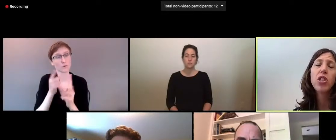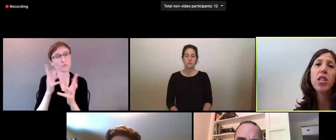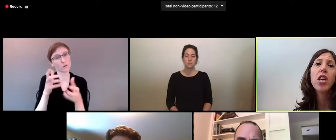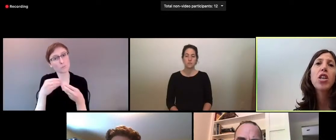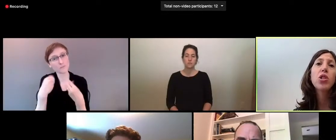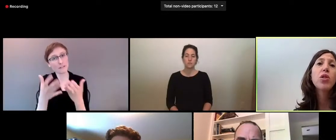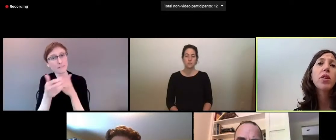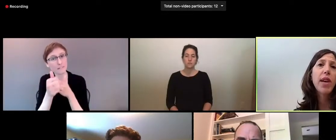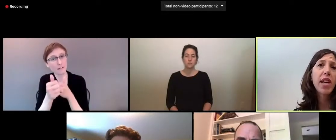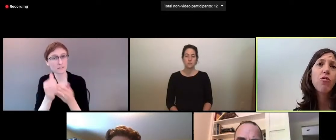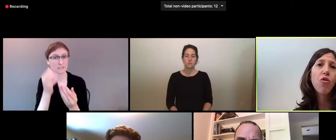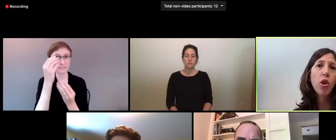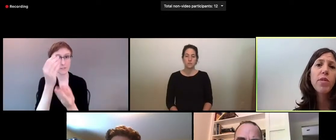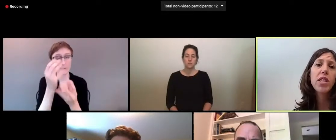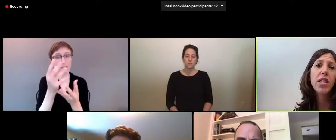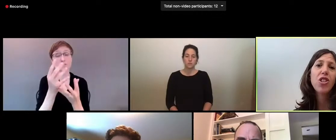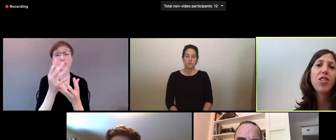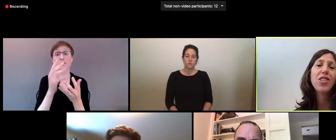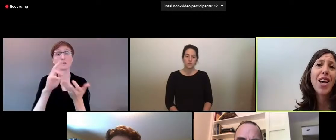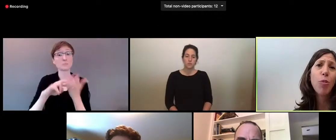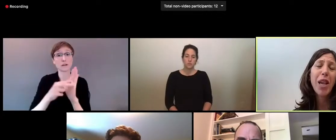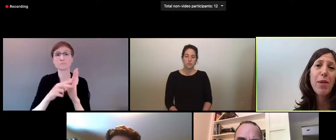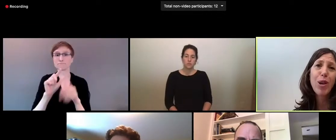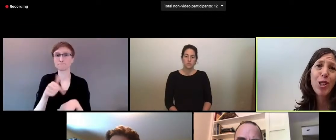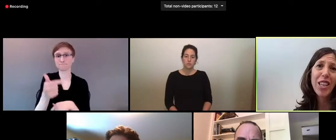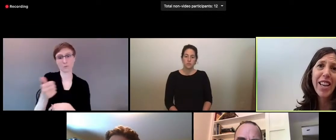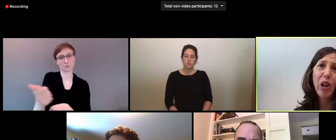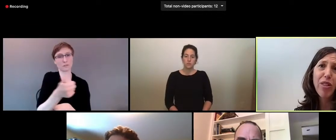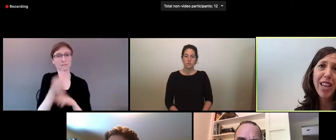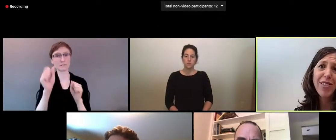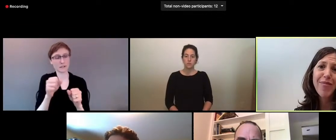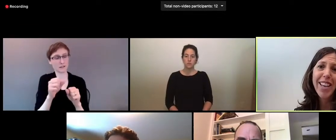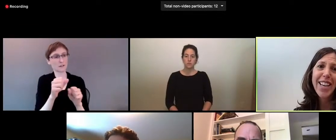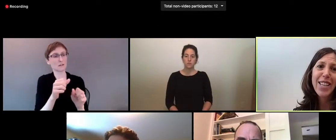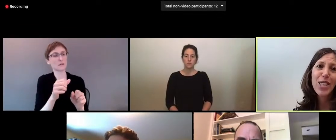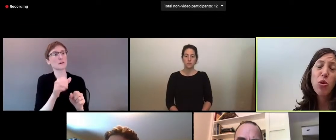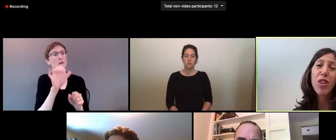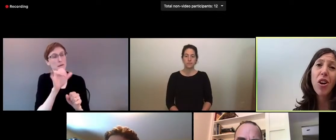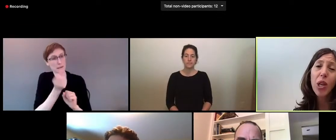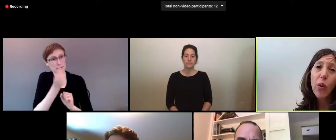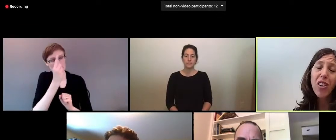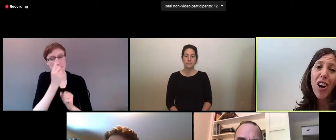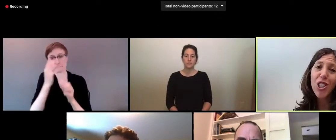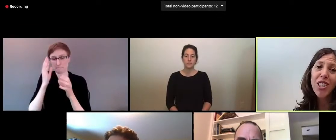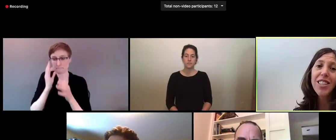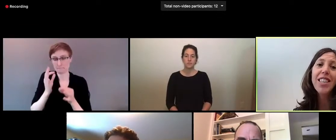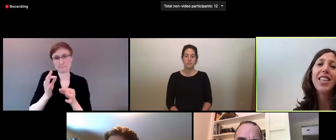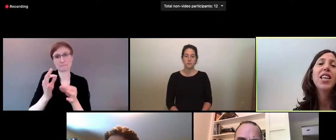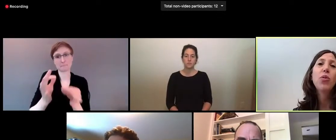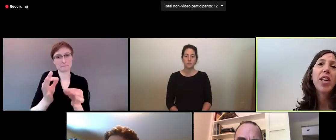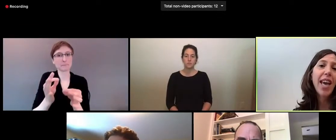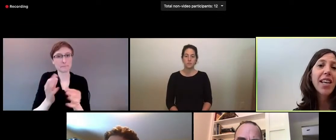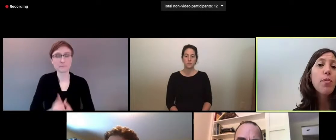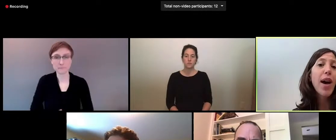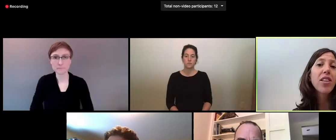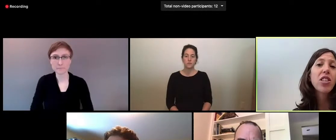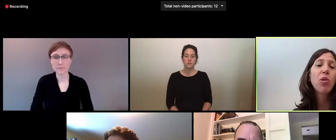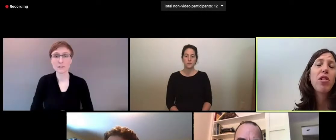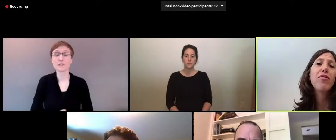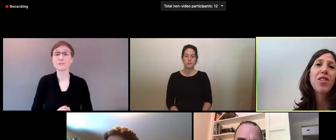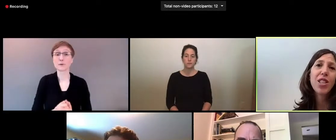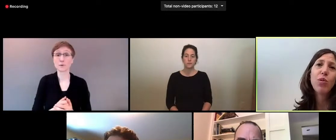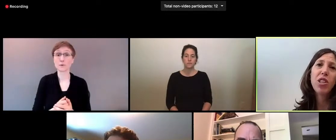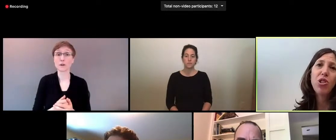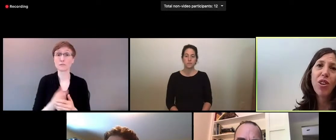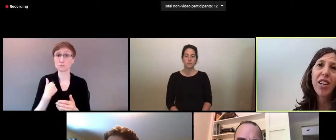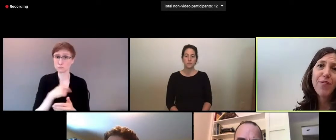and information so you can make informed decisions to help keep our city healthy. So with ongoing caution, we can get back to